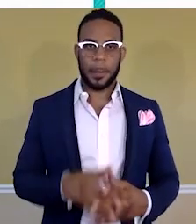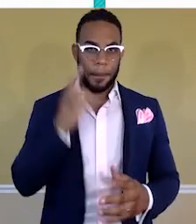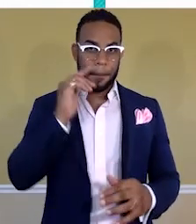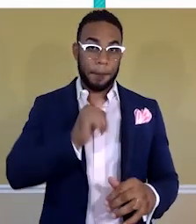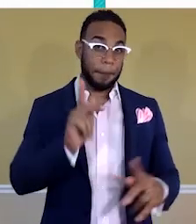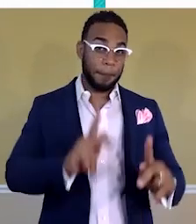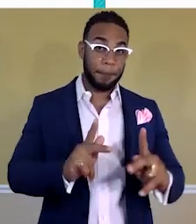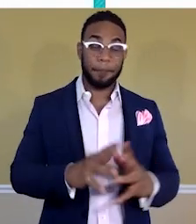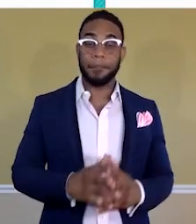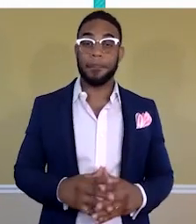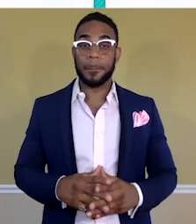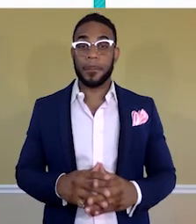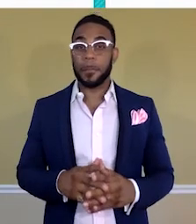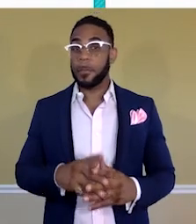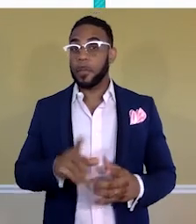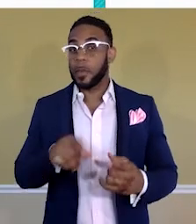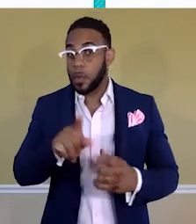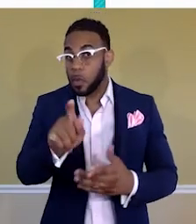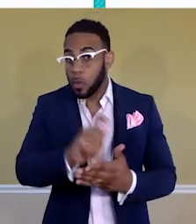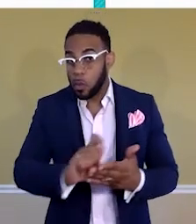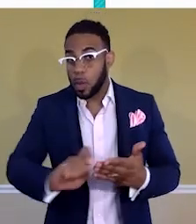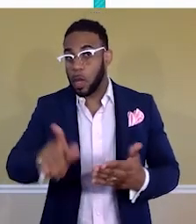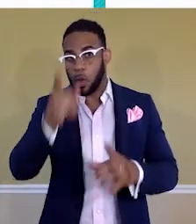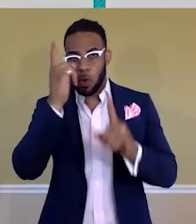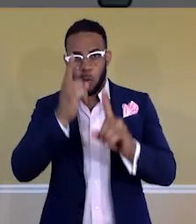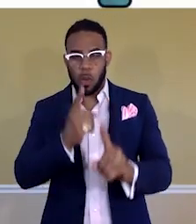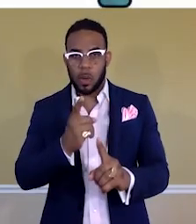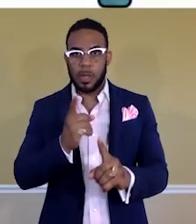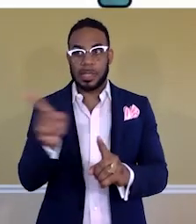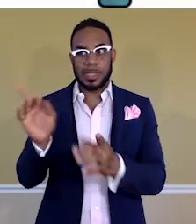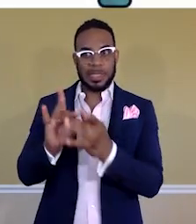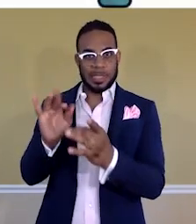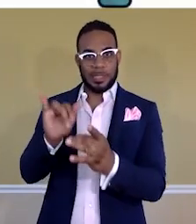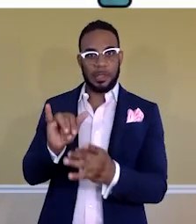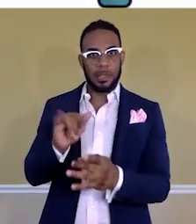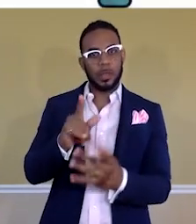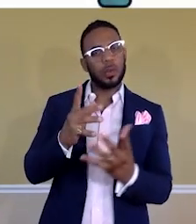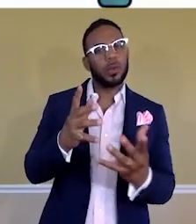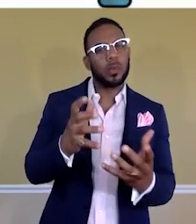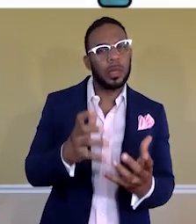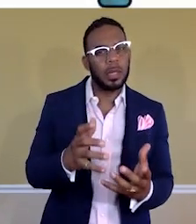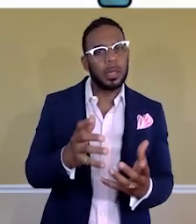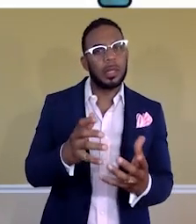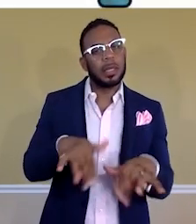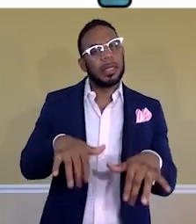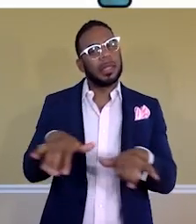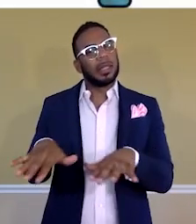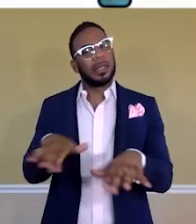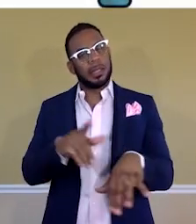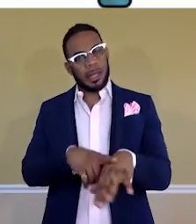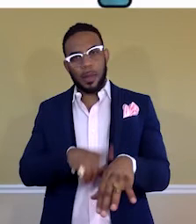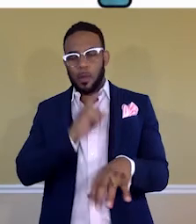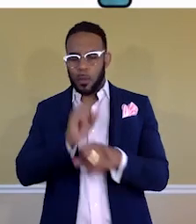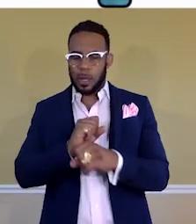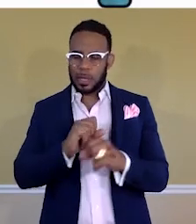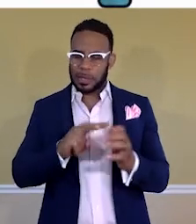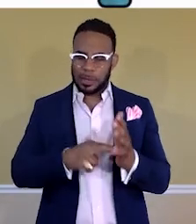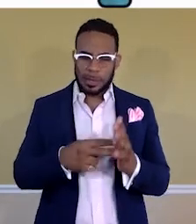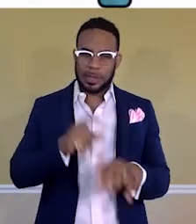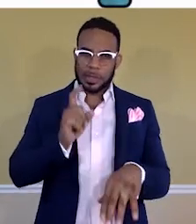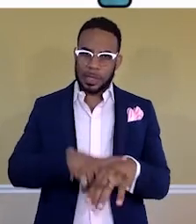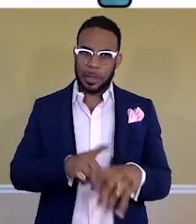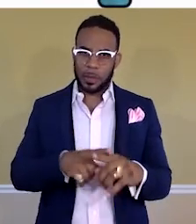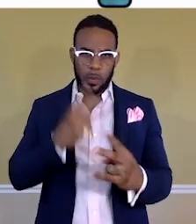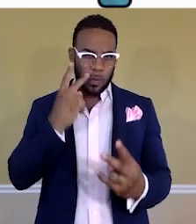people. When you're writing out your goals, she says that you want to take some time, like some really intentional time